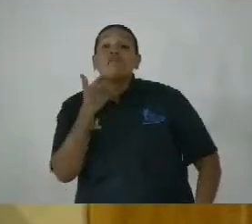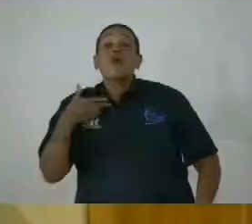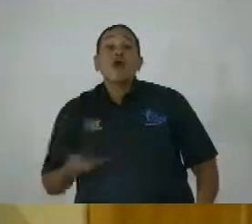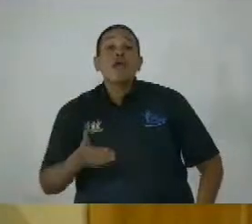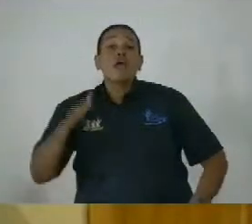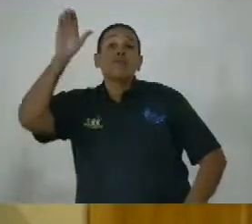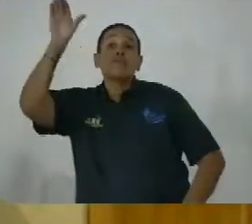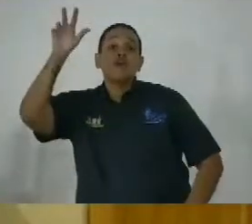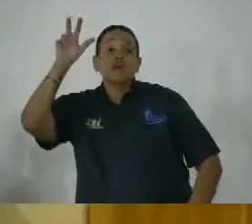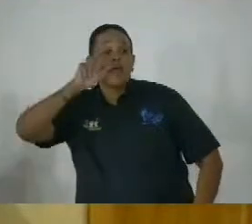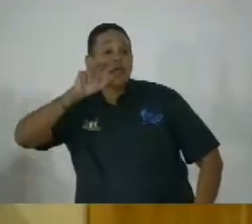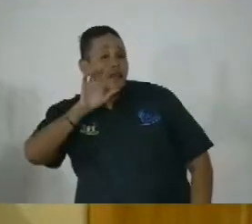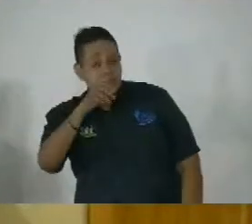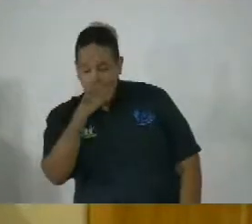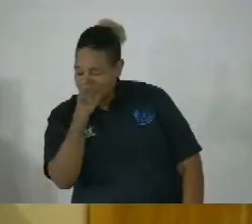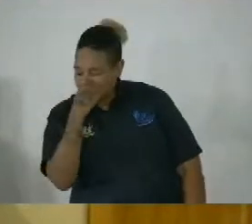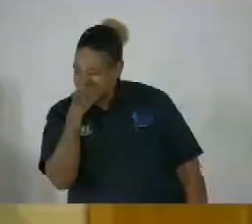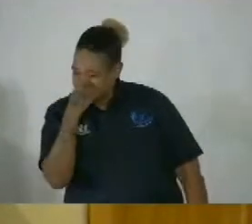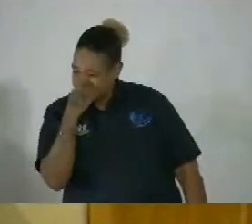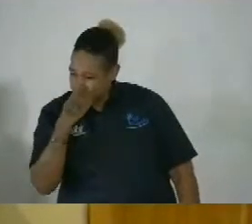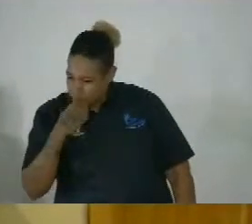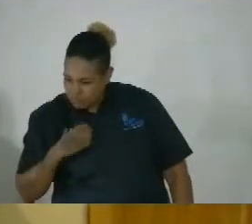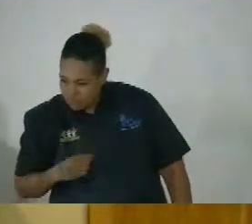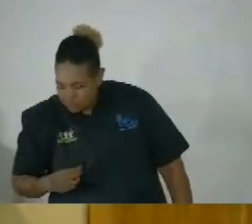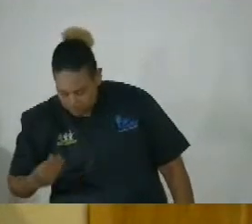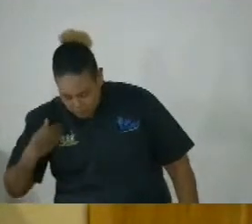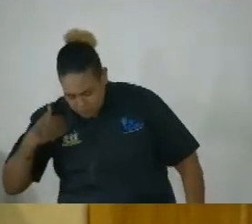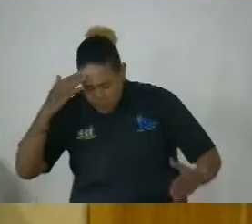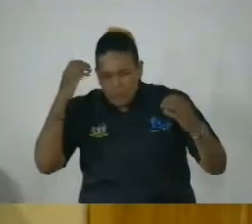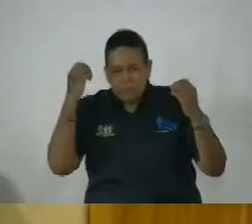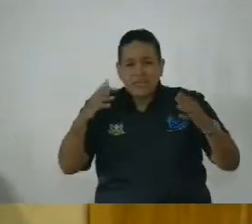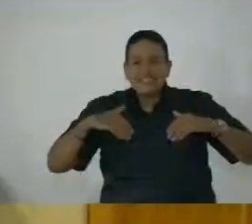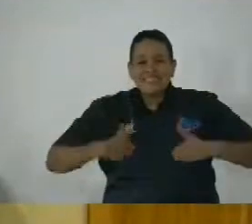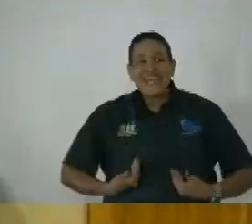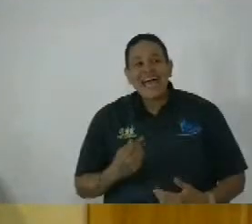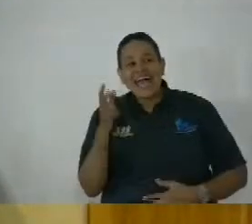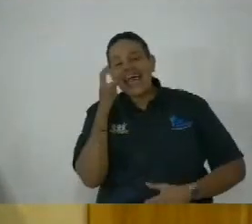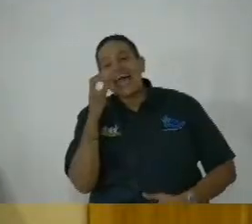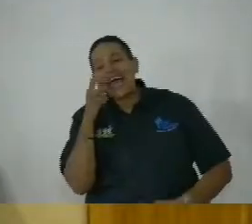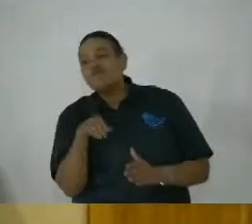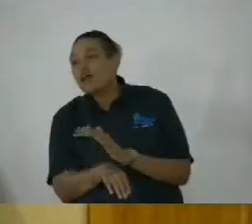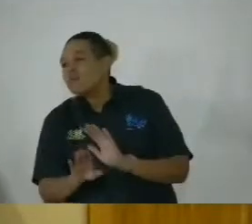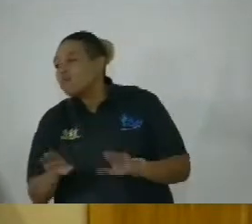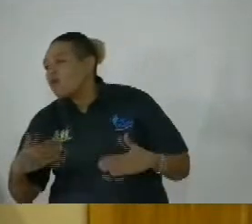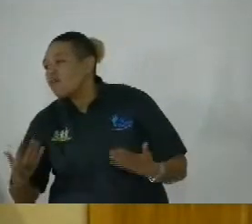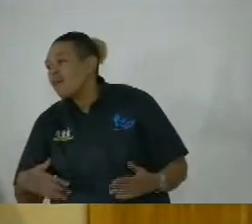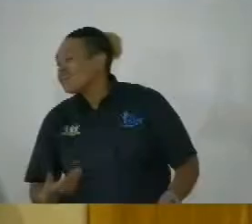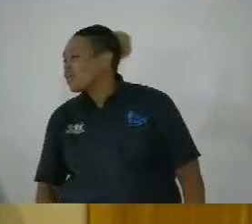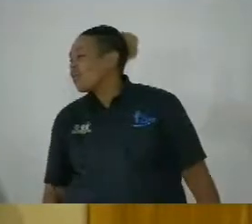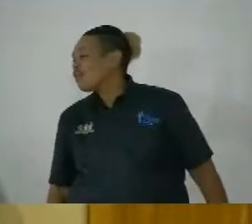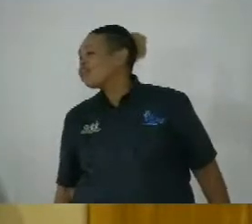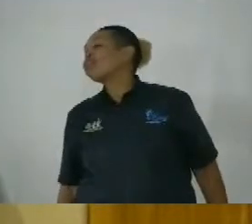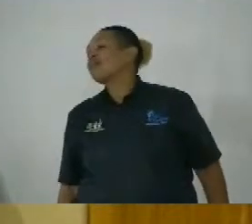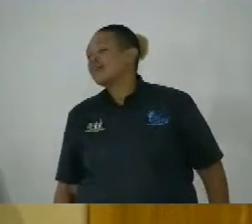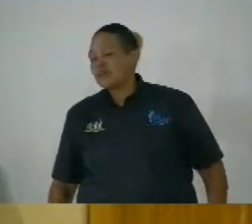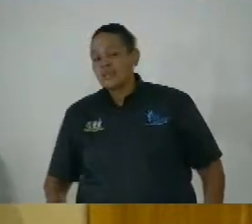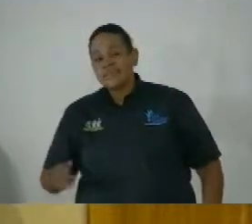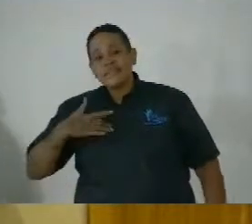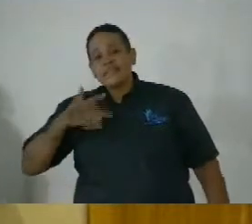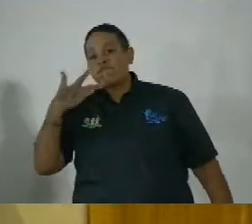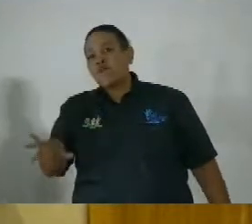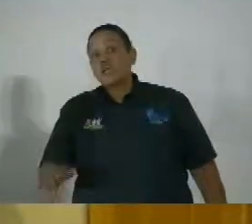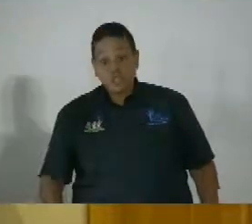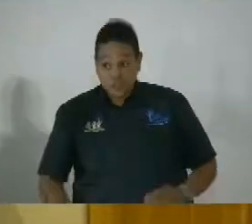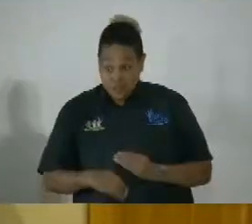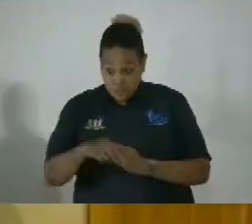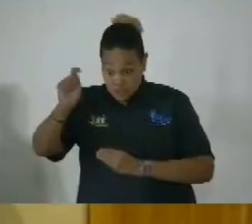abroad, Madam Speaker, I know many are tired of seeing and hearing about crime, but I want you to know this government